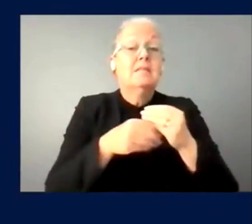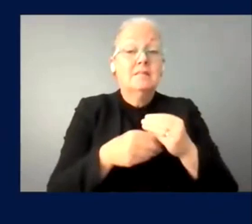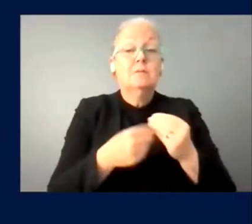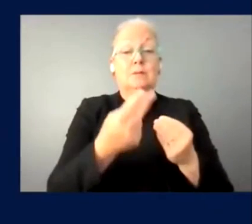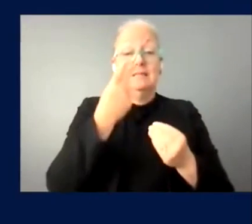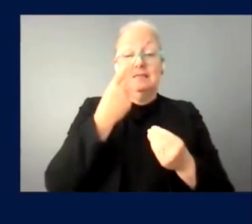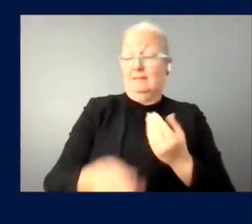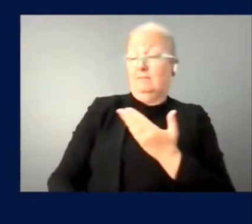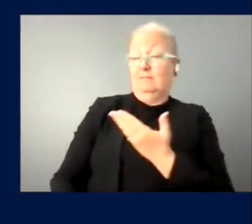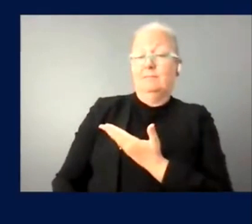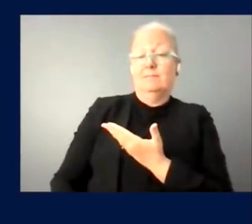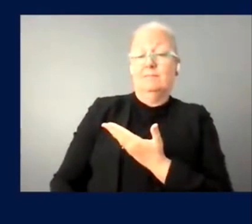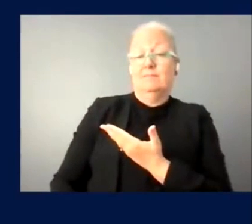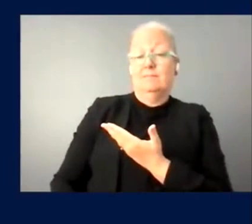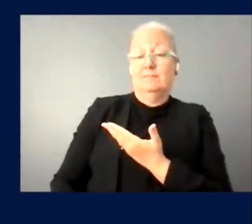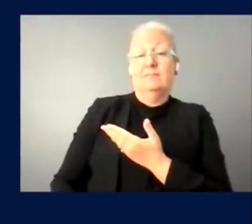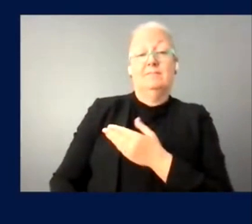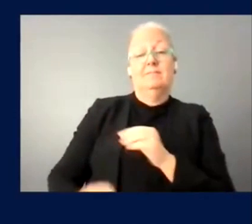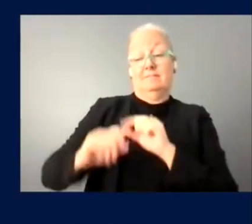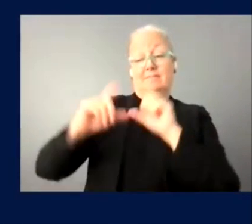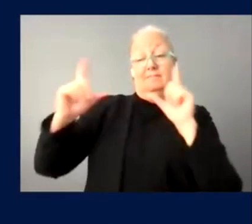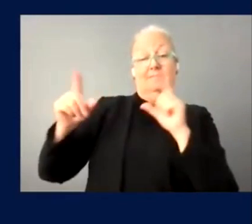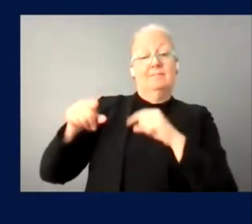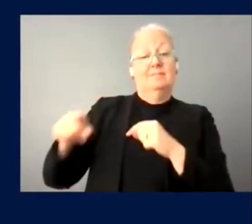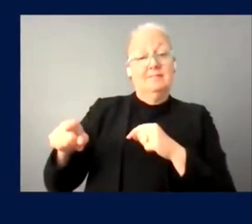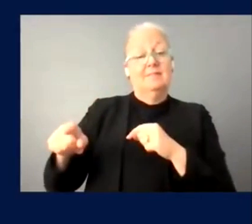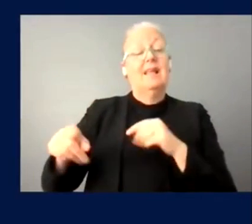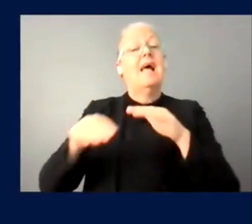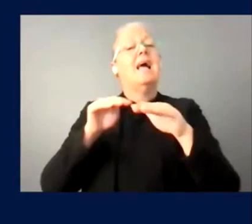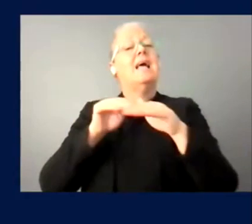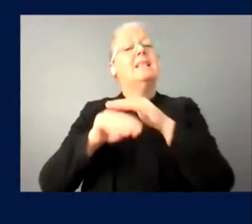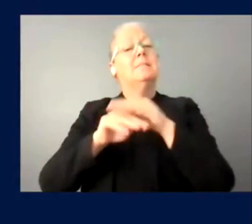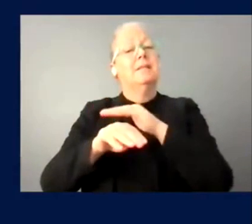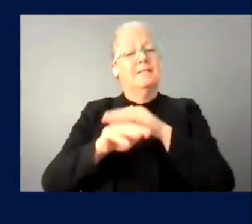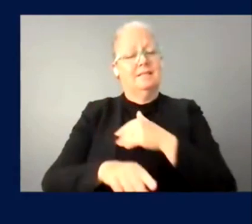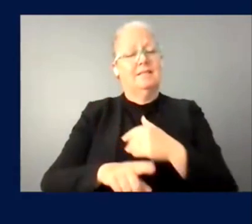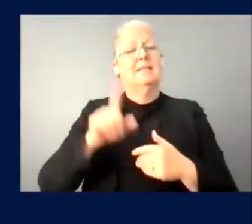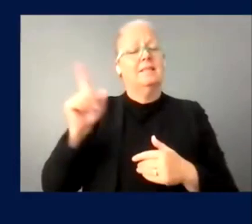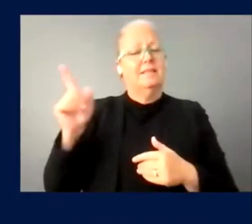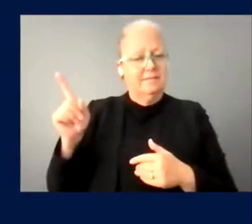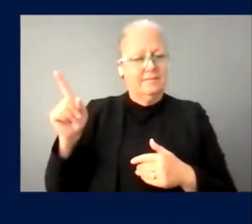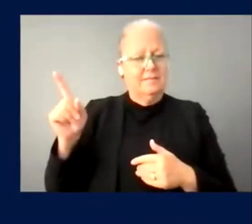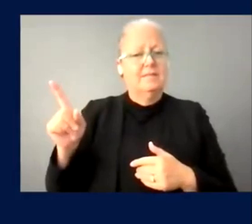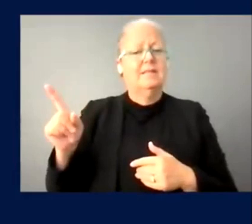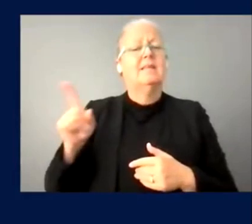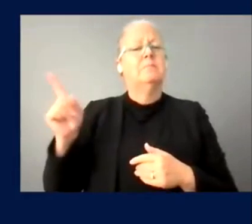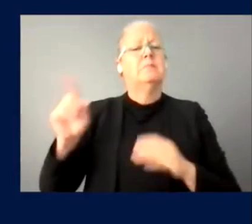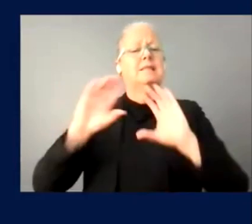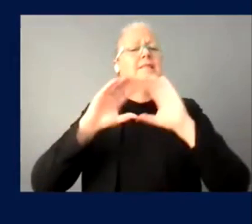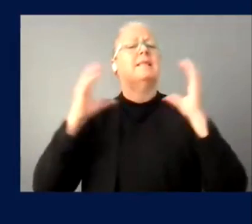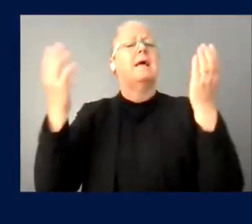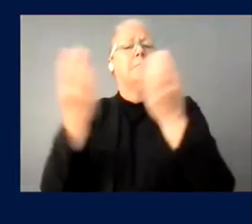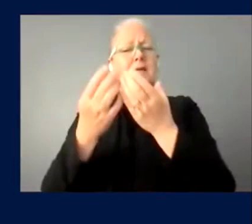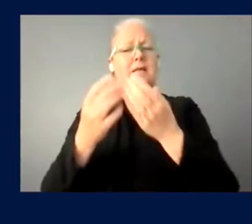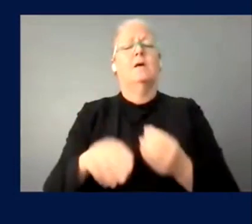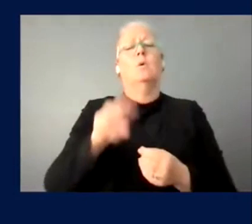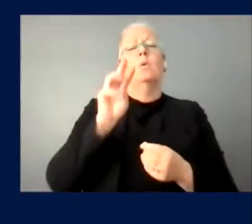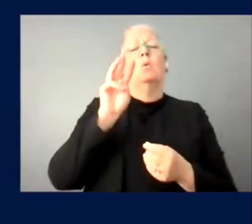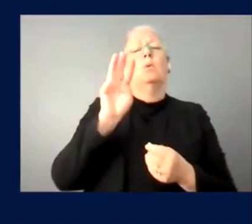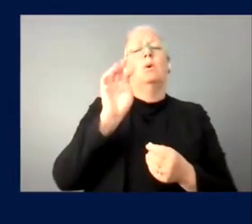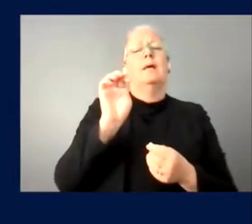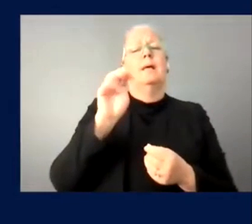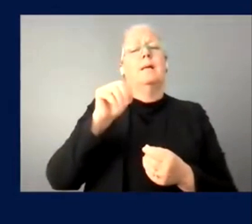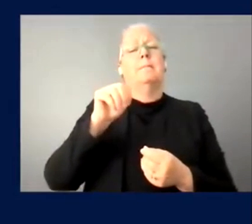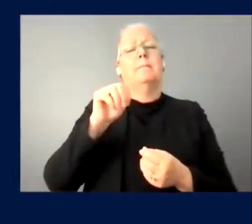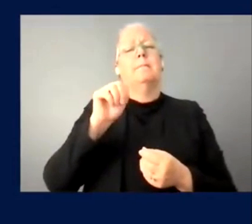image from accessible toilets at Wembley Stadium, and it says not every disability is visible, and then says accessible